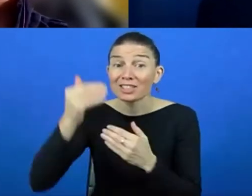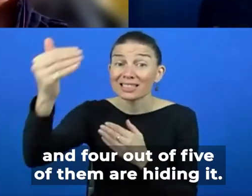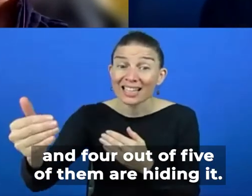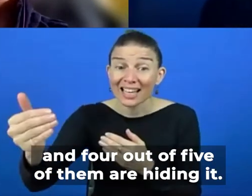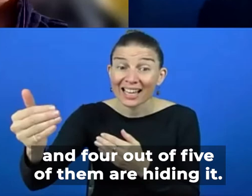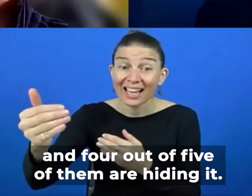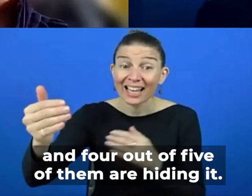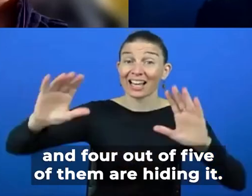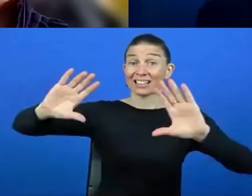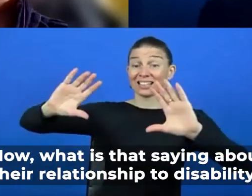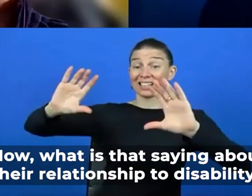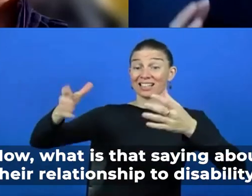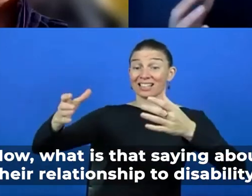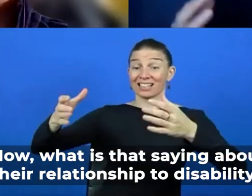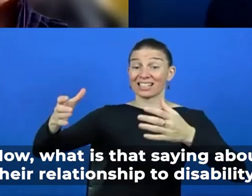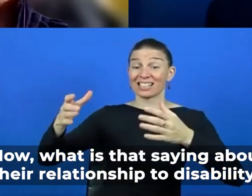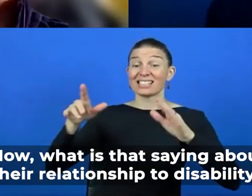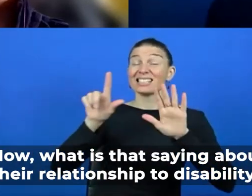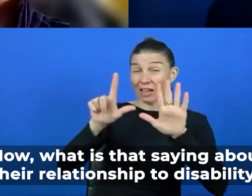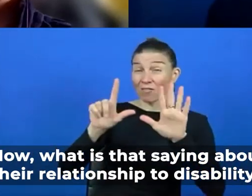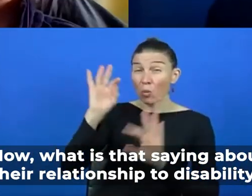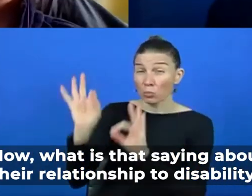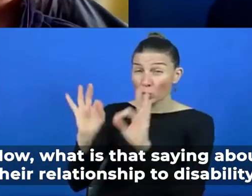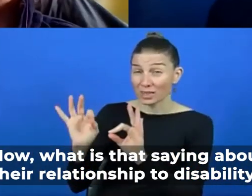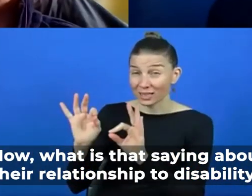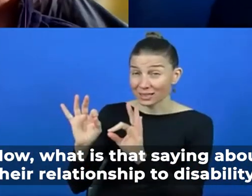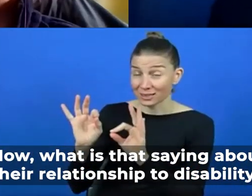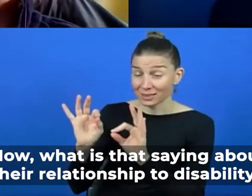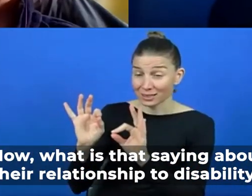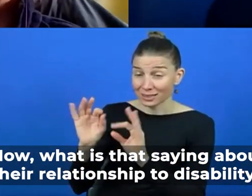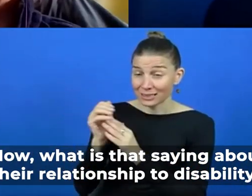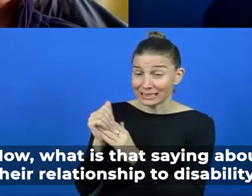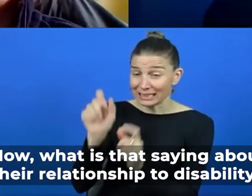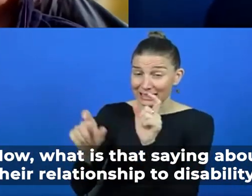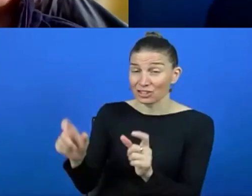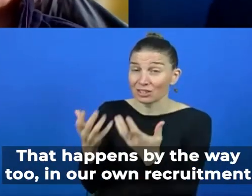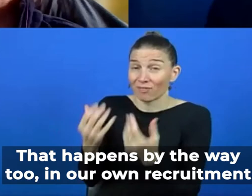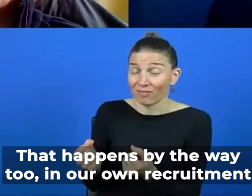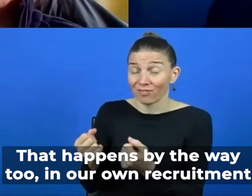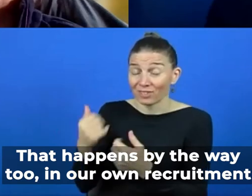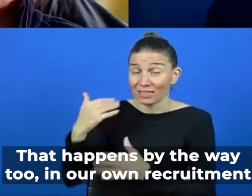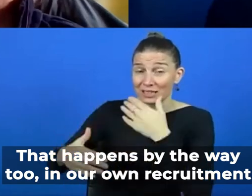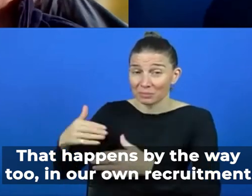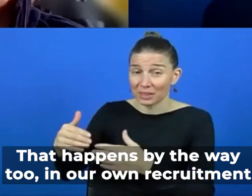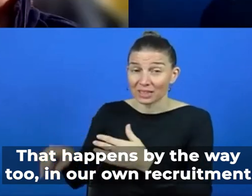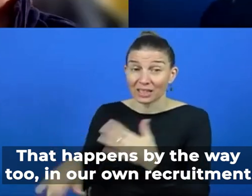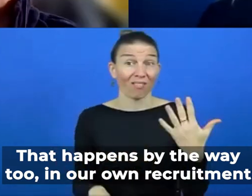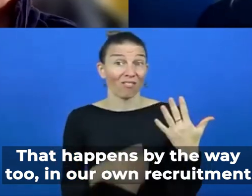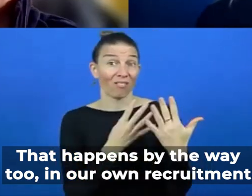leaders and 4 out of 5 of them are hiding it. Now, what is that saying about how their relationship to disability? That happens, by the way,